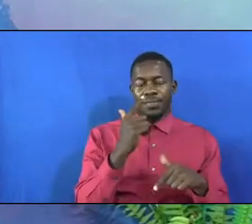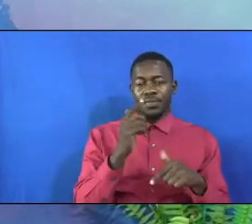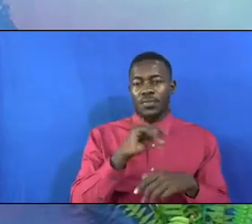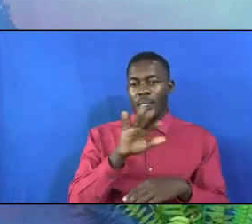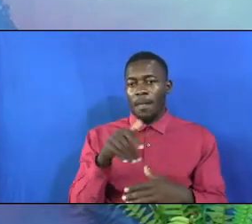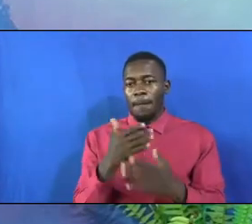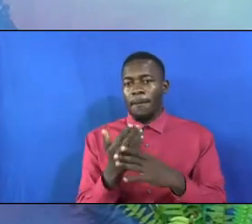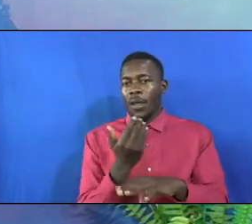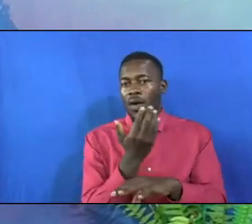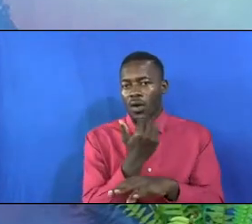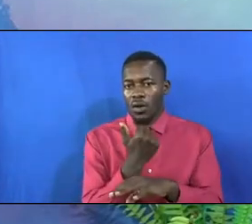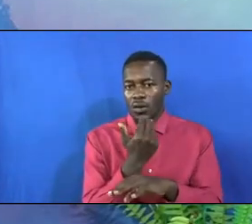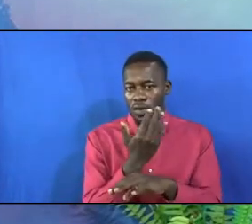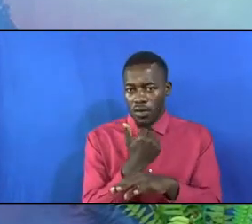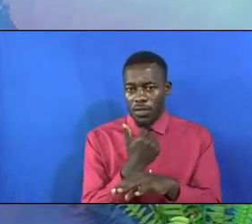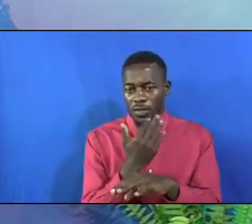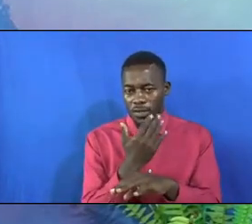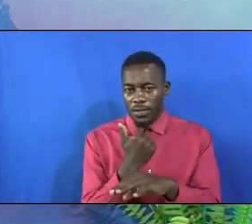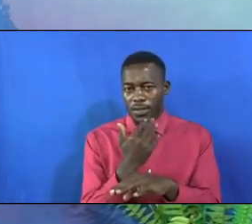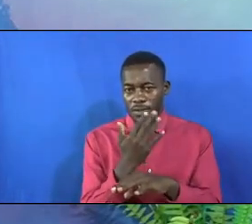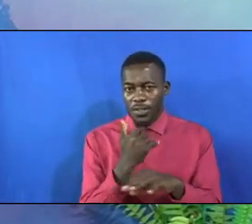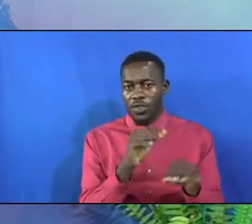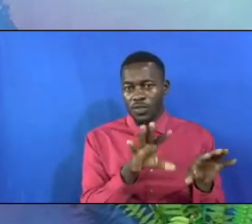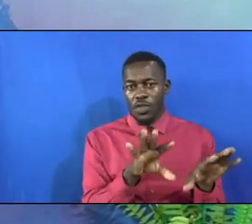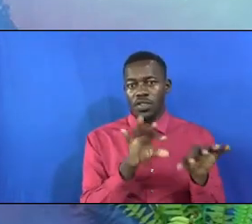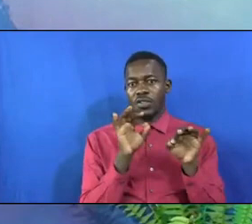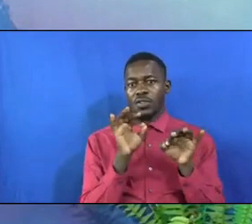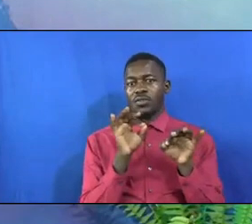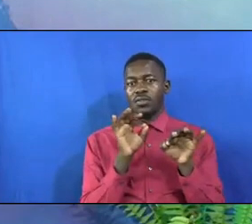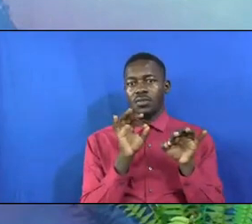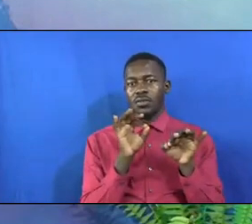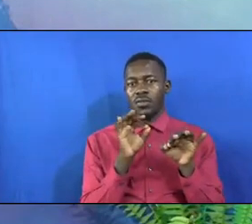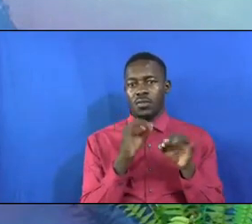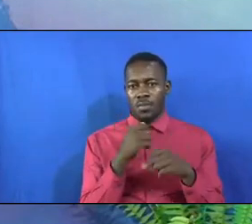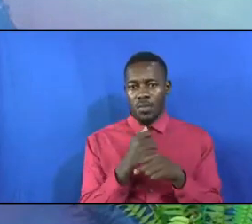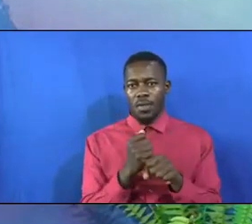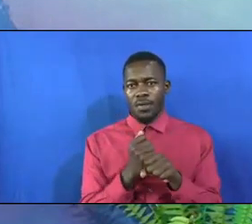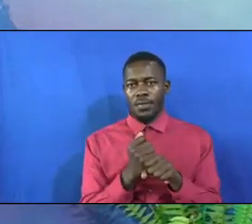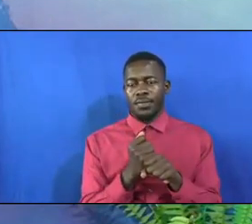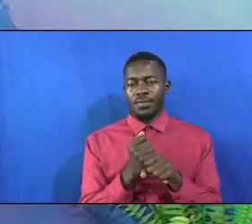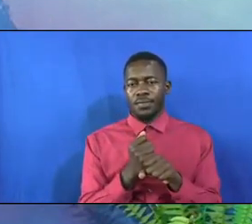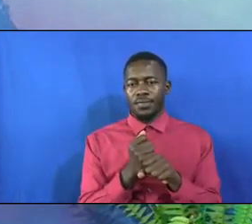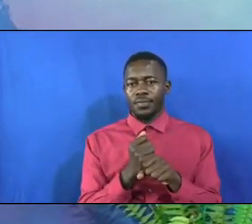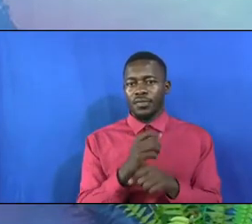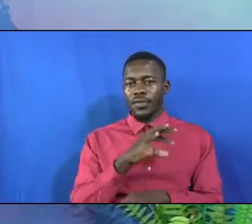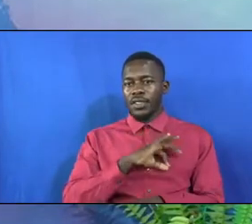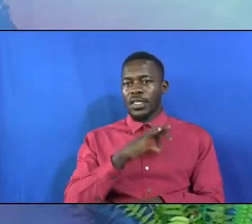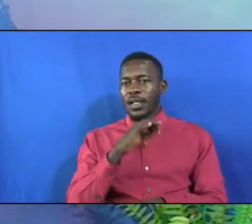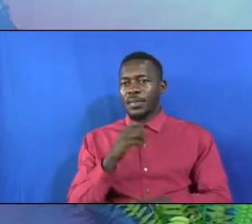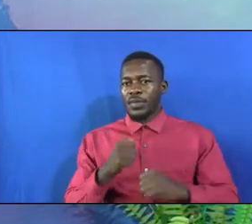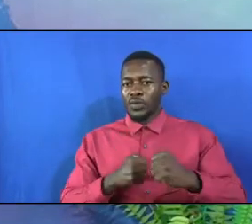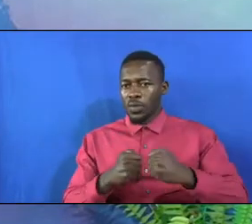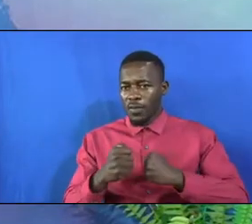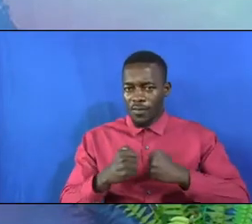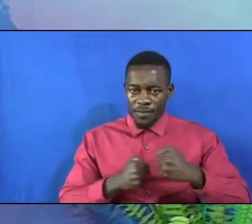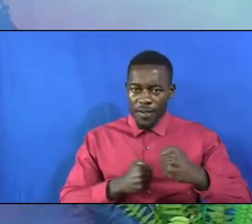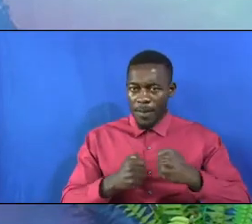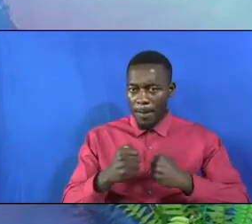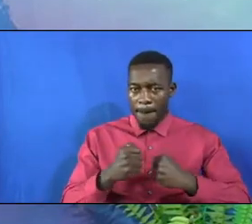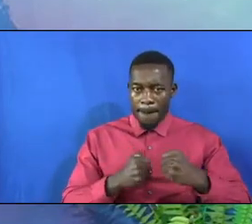We are called to make a choice. A spiritual battle was